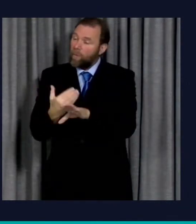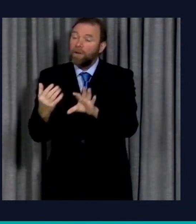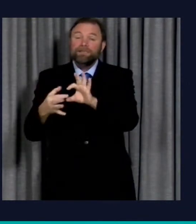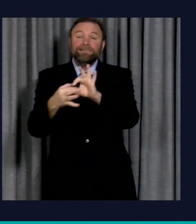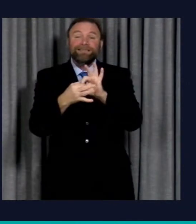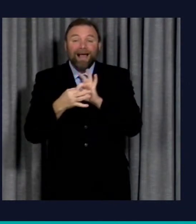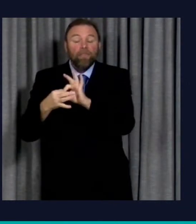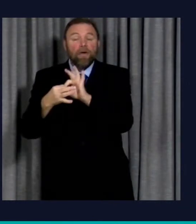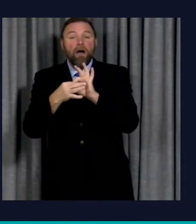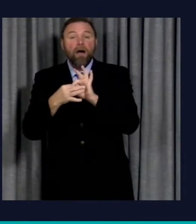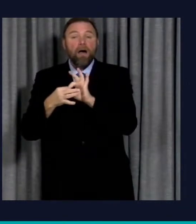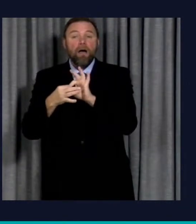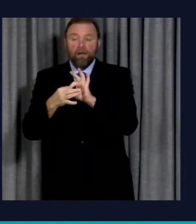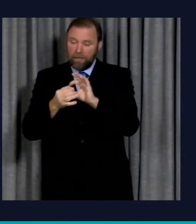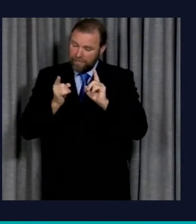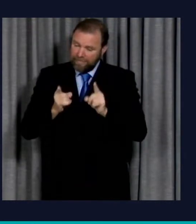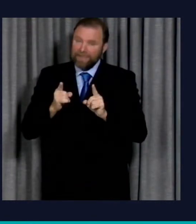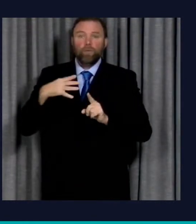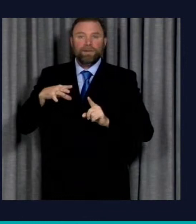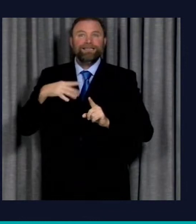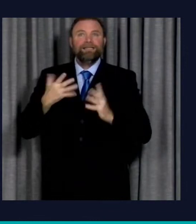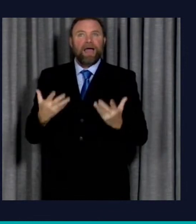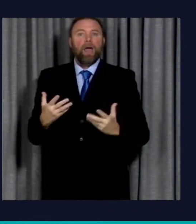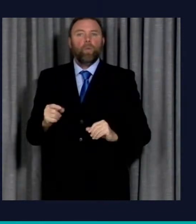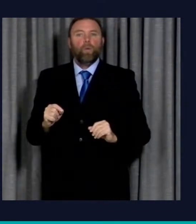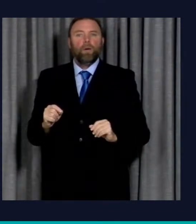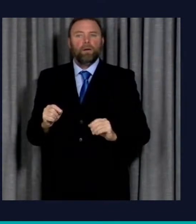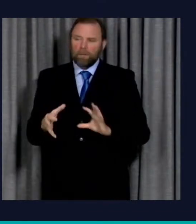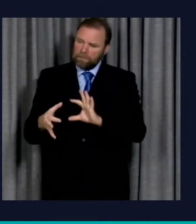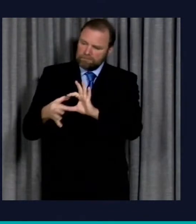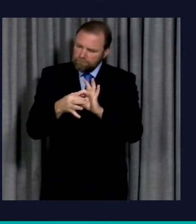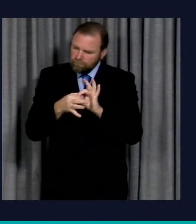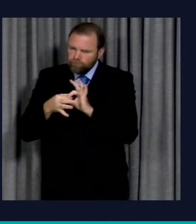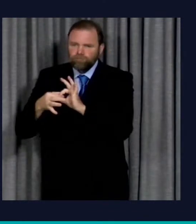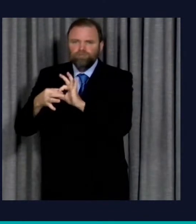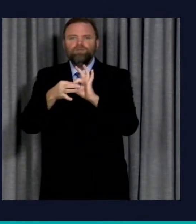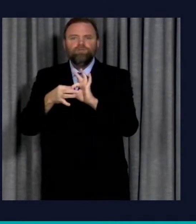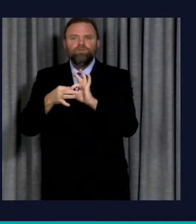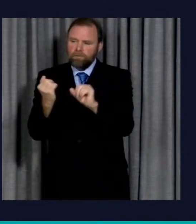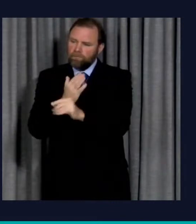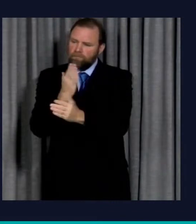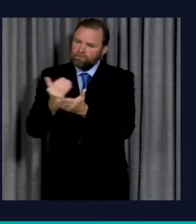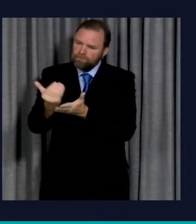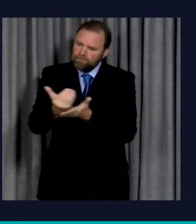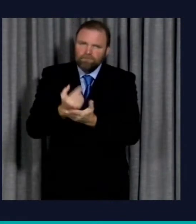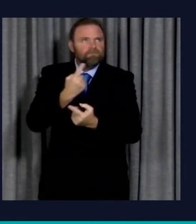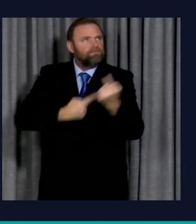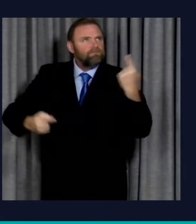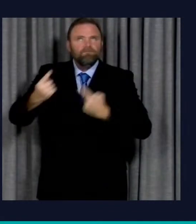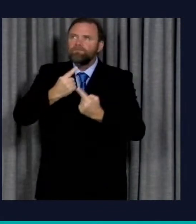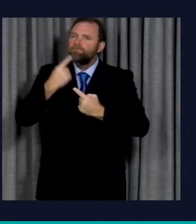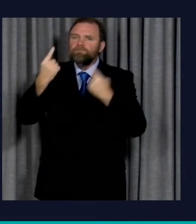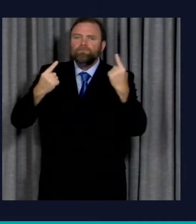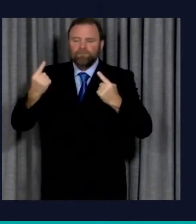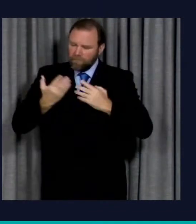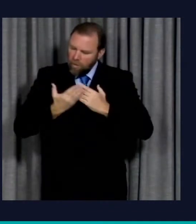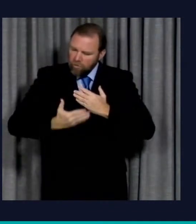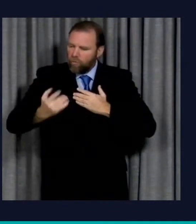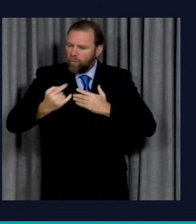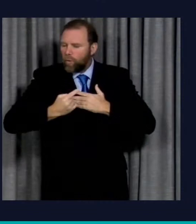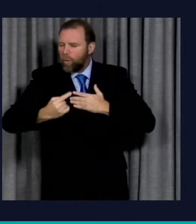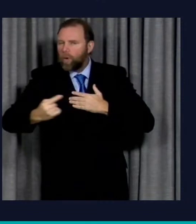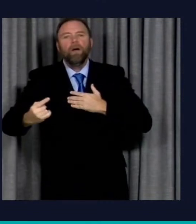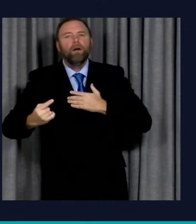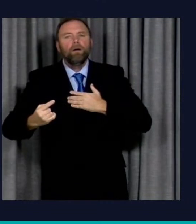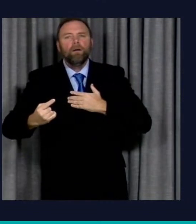together, and that's what we need to draw on again in the weeks ahead. And beyond